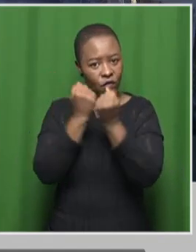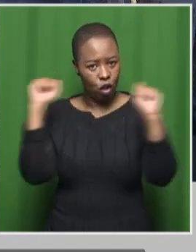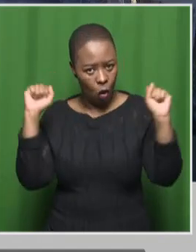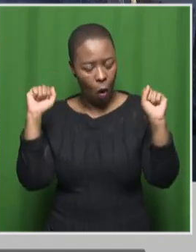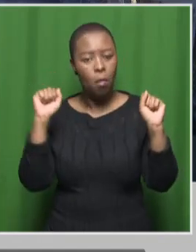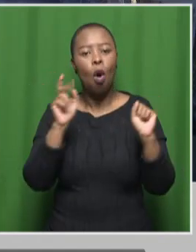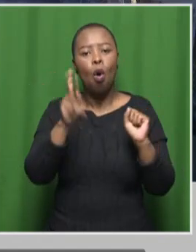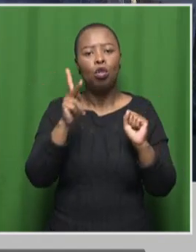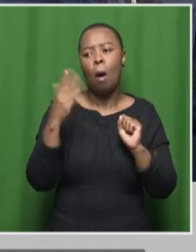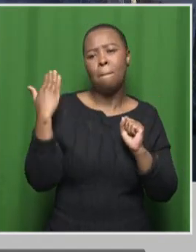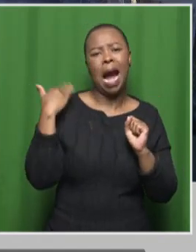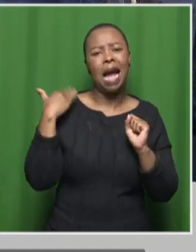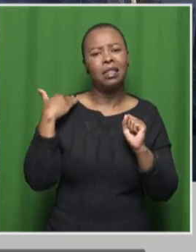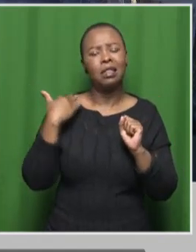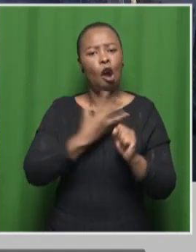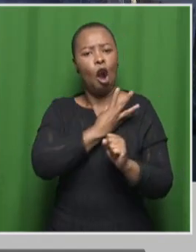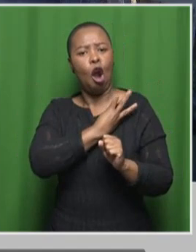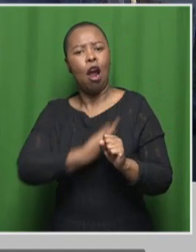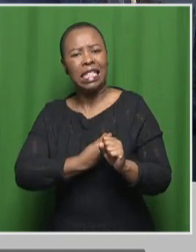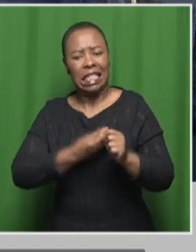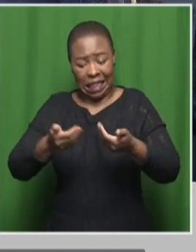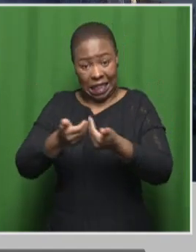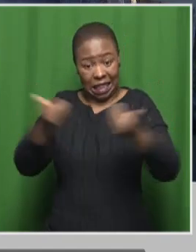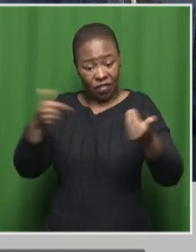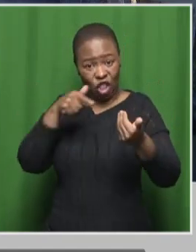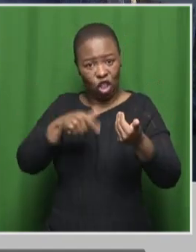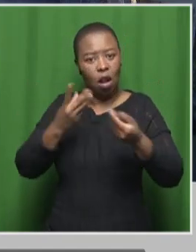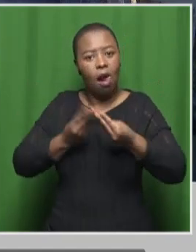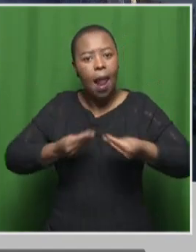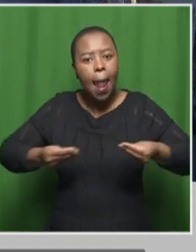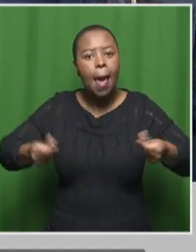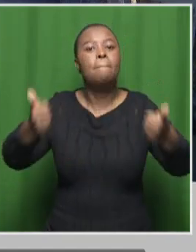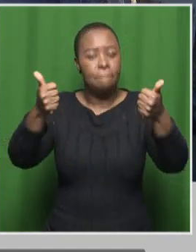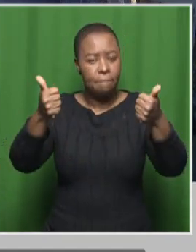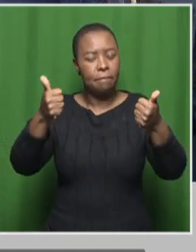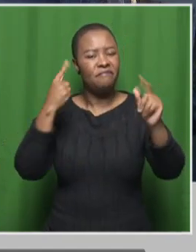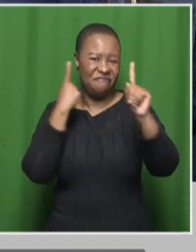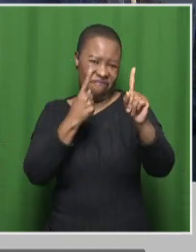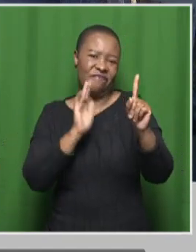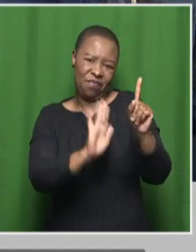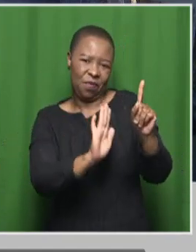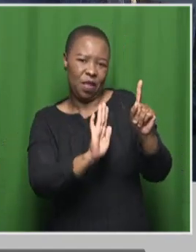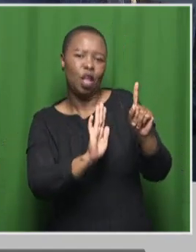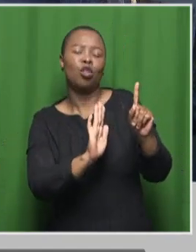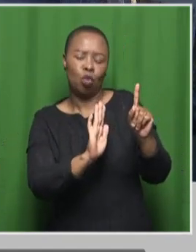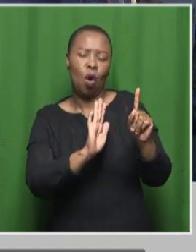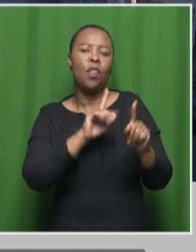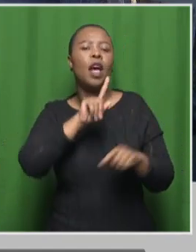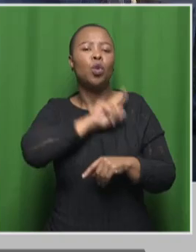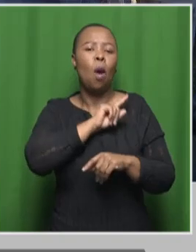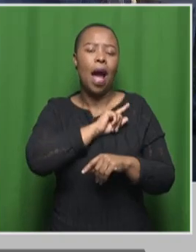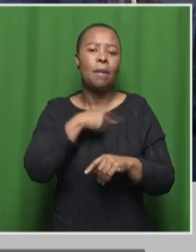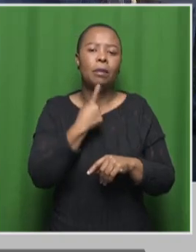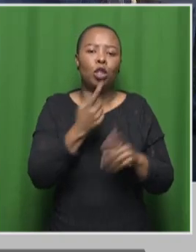wounds of the past and the divisions of the past. I'm saying this because there has been